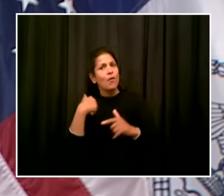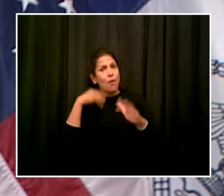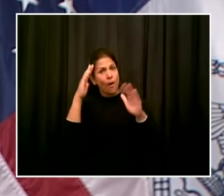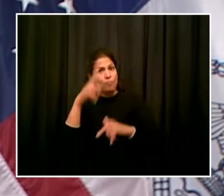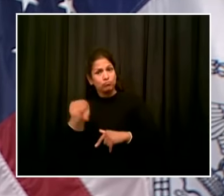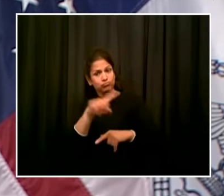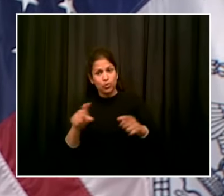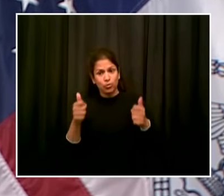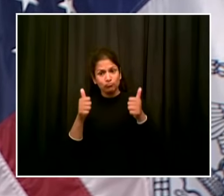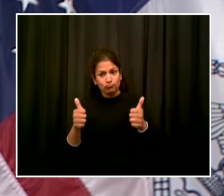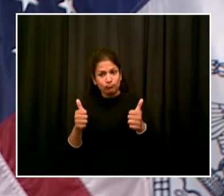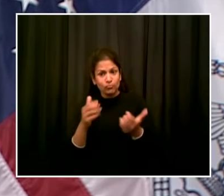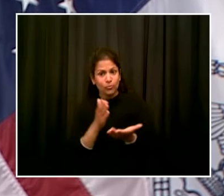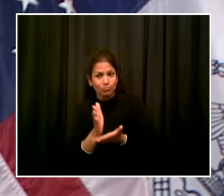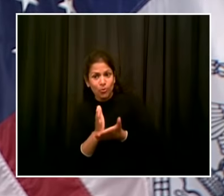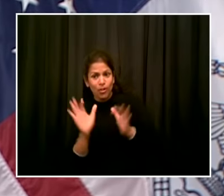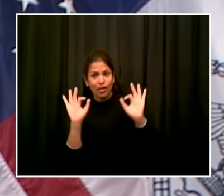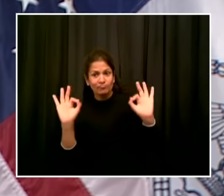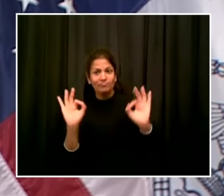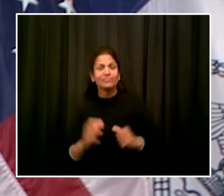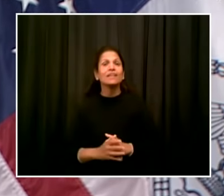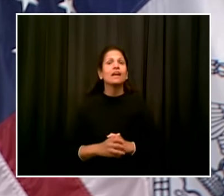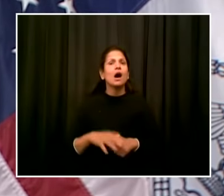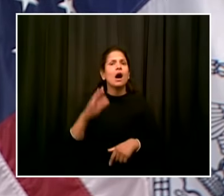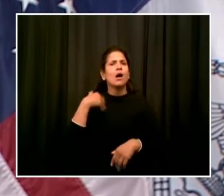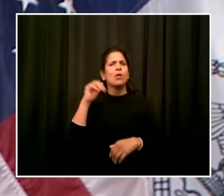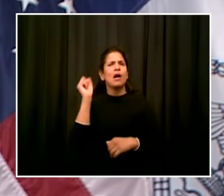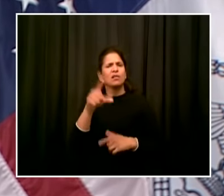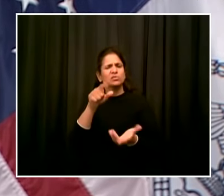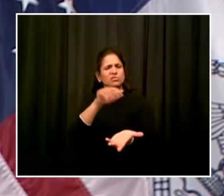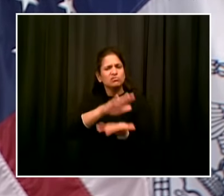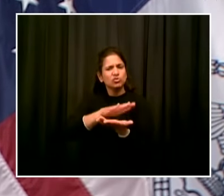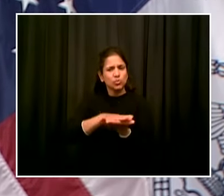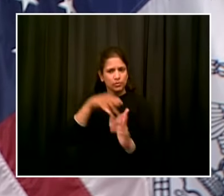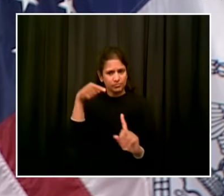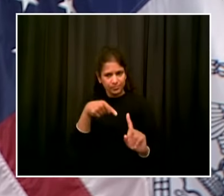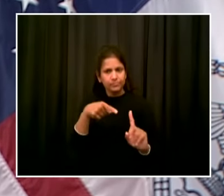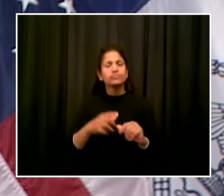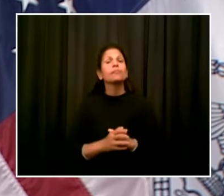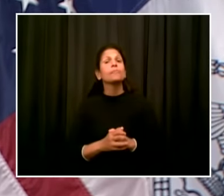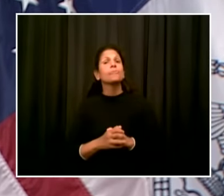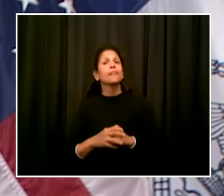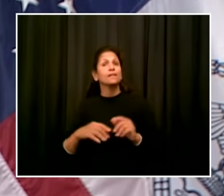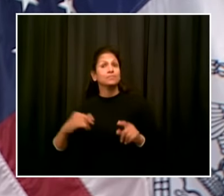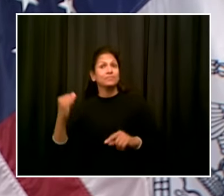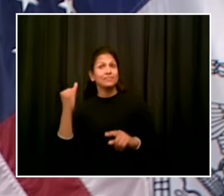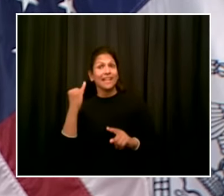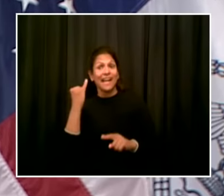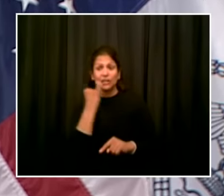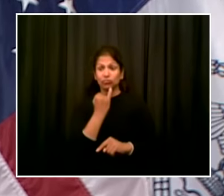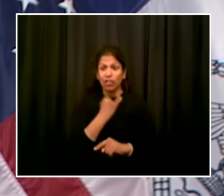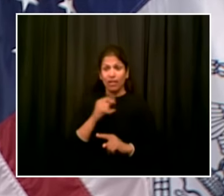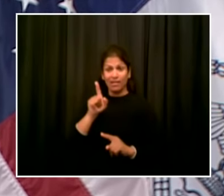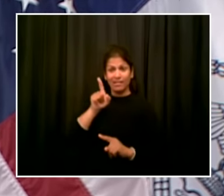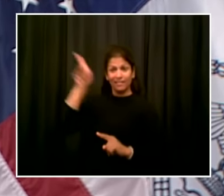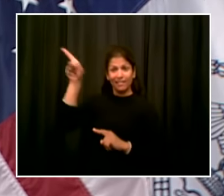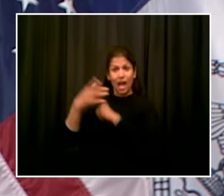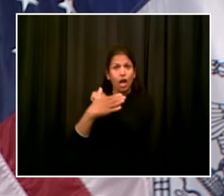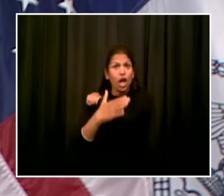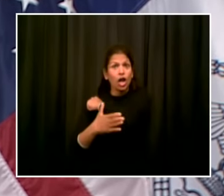with schools. Israel has readjusted its policies for fall reopening, where students in kindergarten to fourth